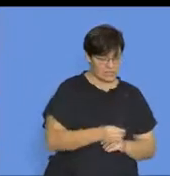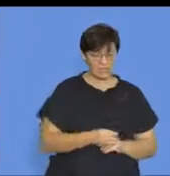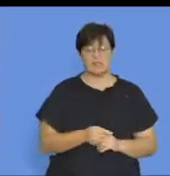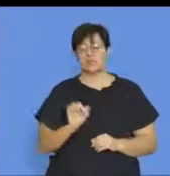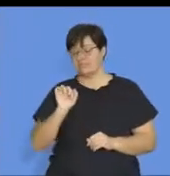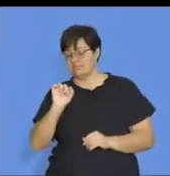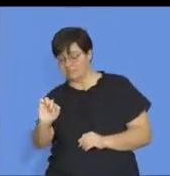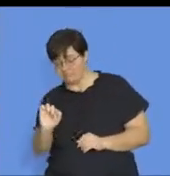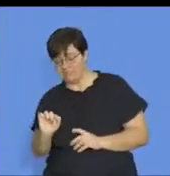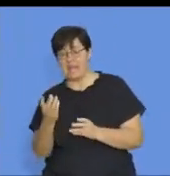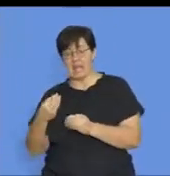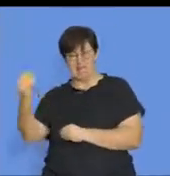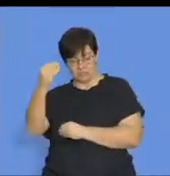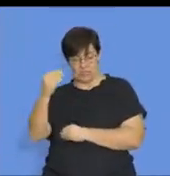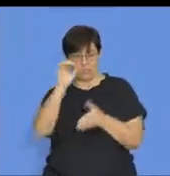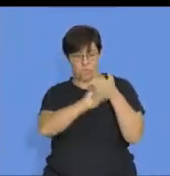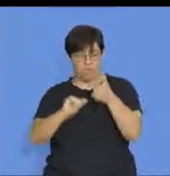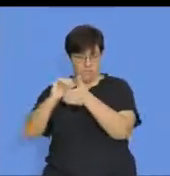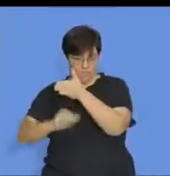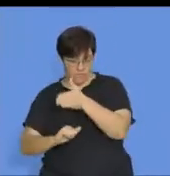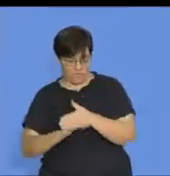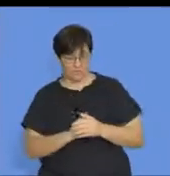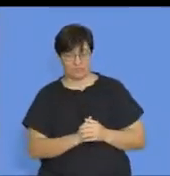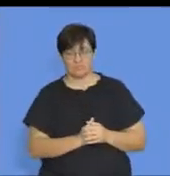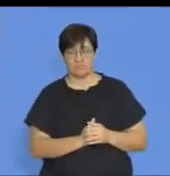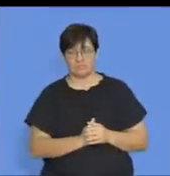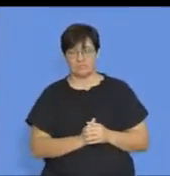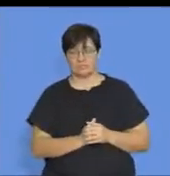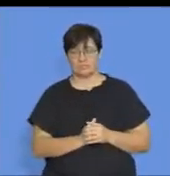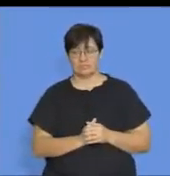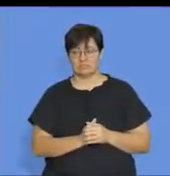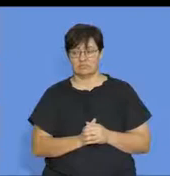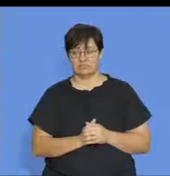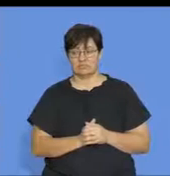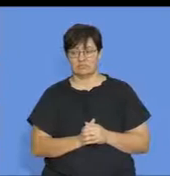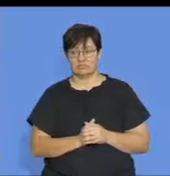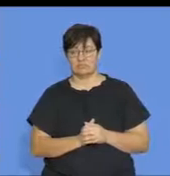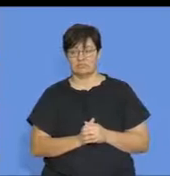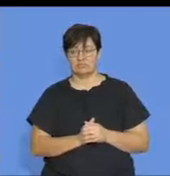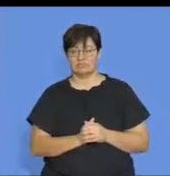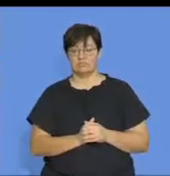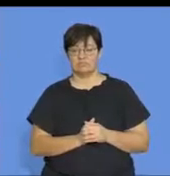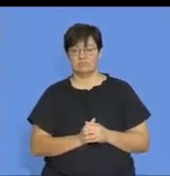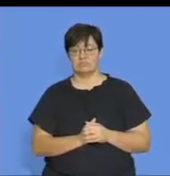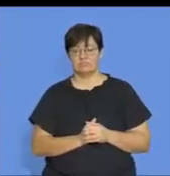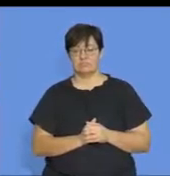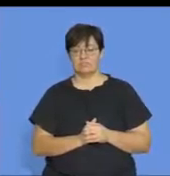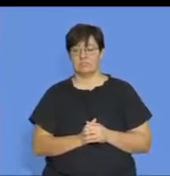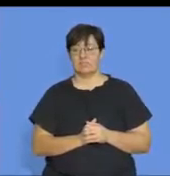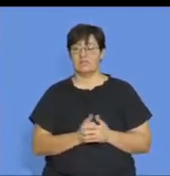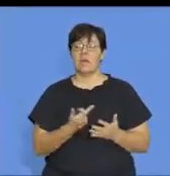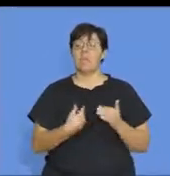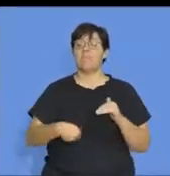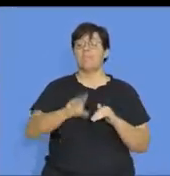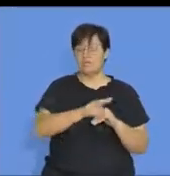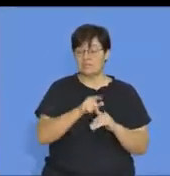capital for both partners, okay? So for Candace and for Craig. And if there's any